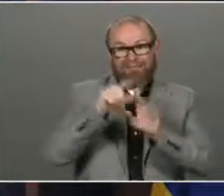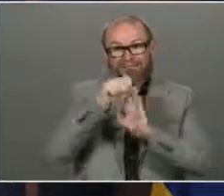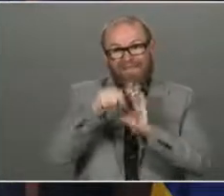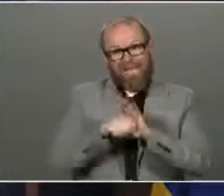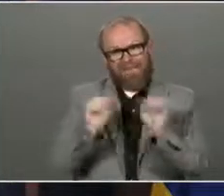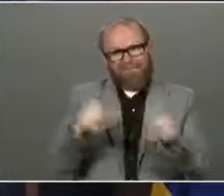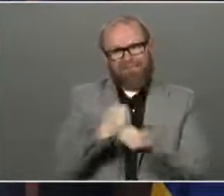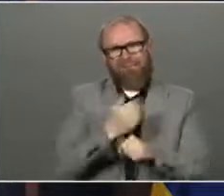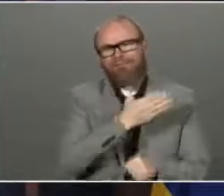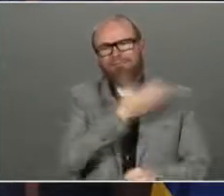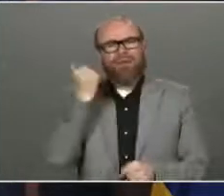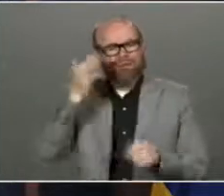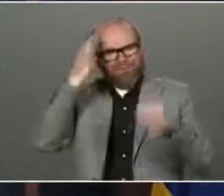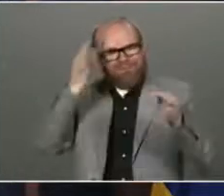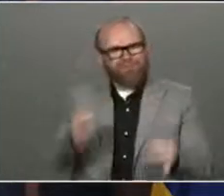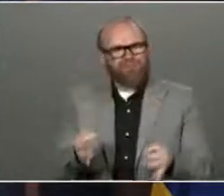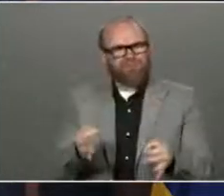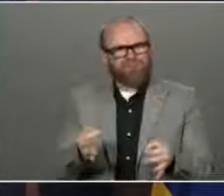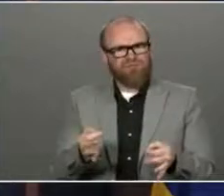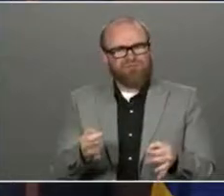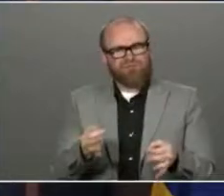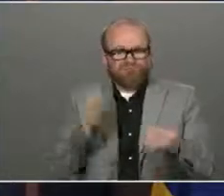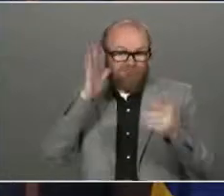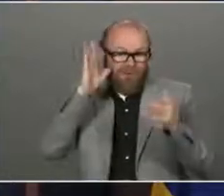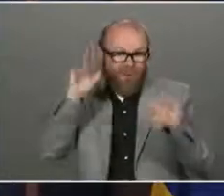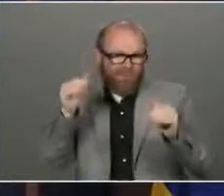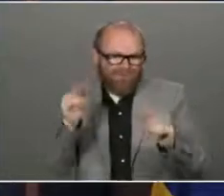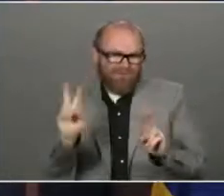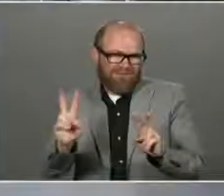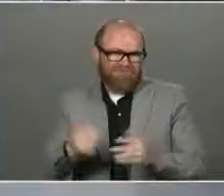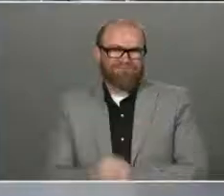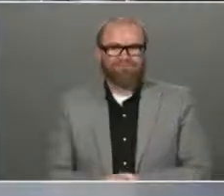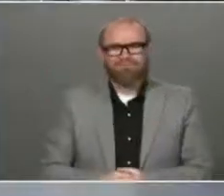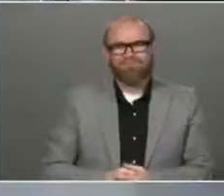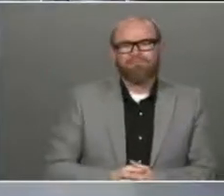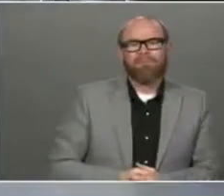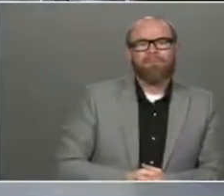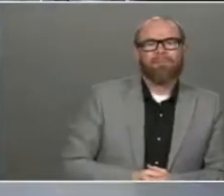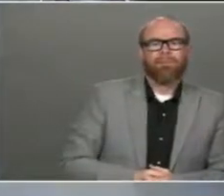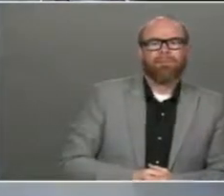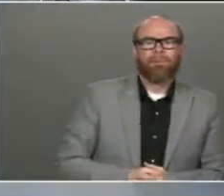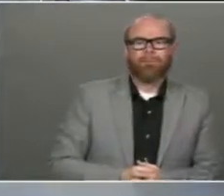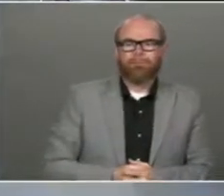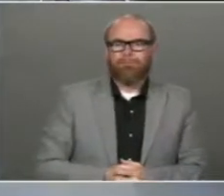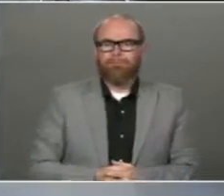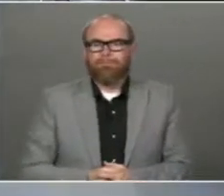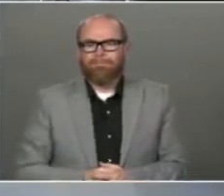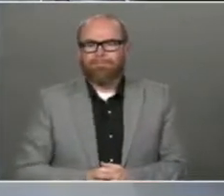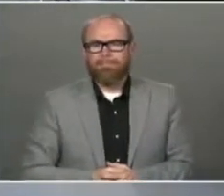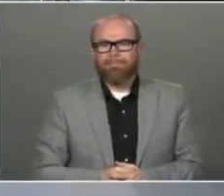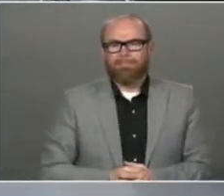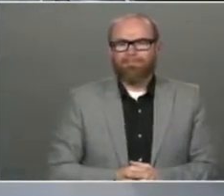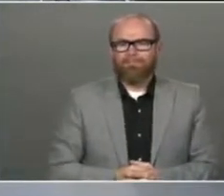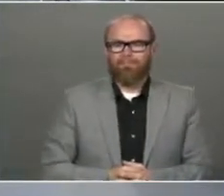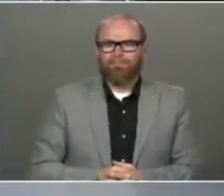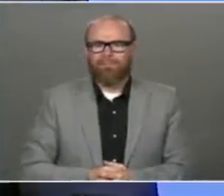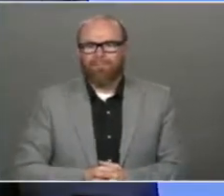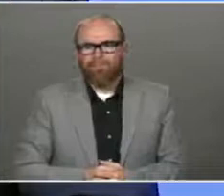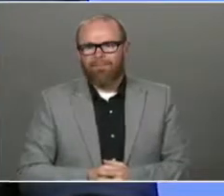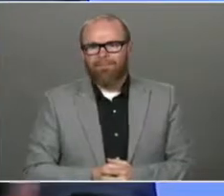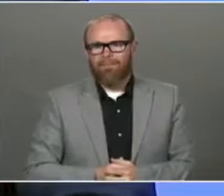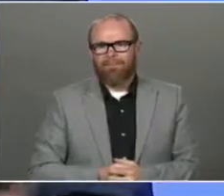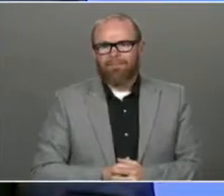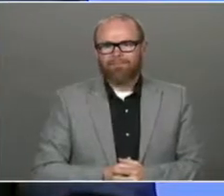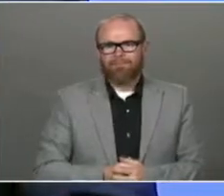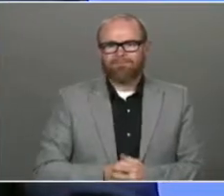decisions where we could get to that point, Ben. Governor, back Jordan, to the drought now. 2 years in a row now, you've had that state of emergency. What preventative measures are